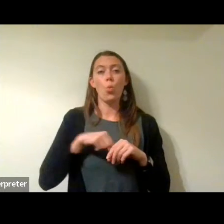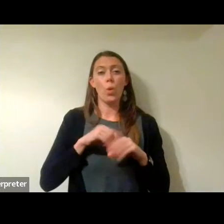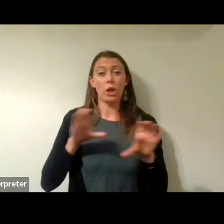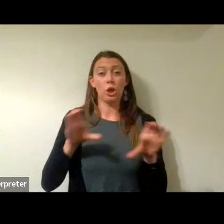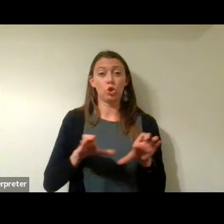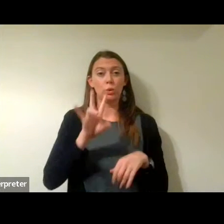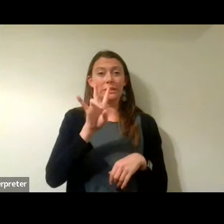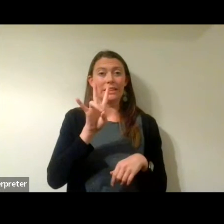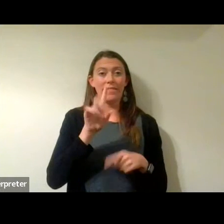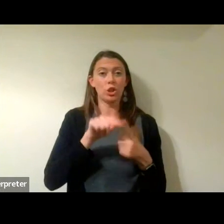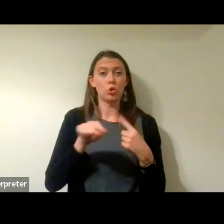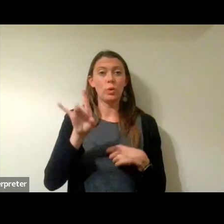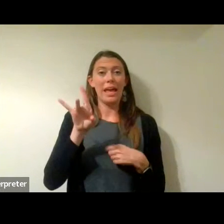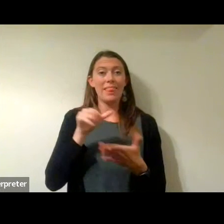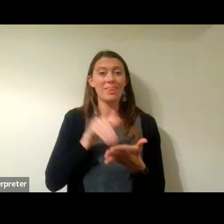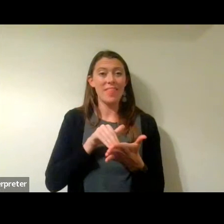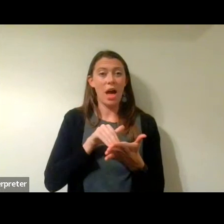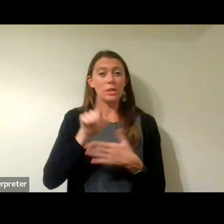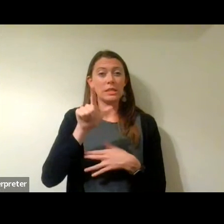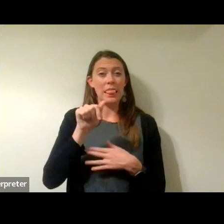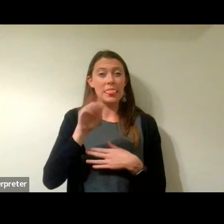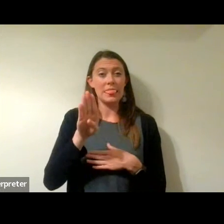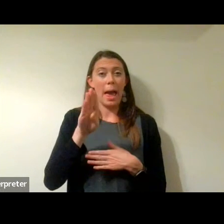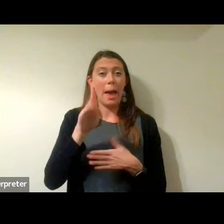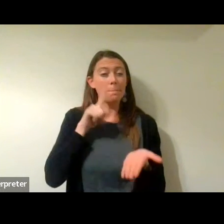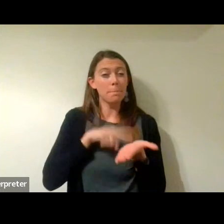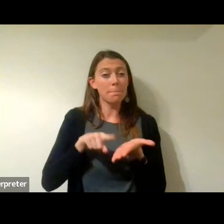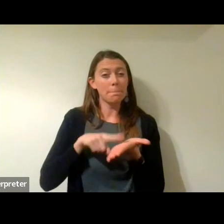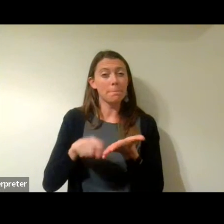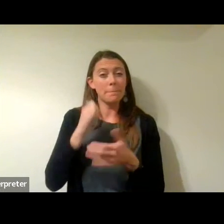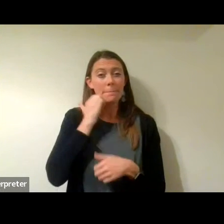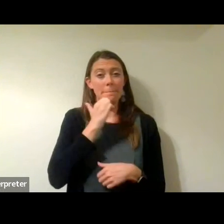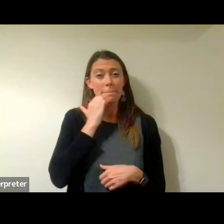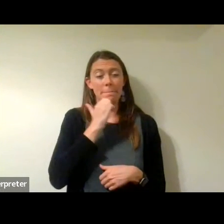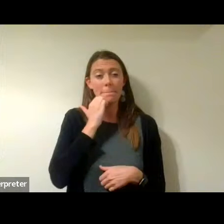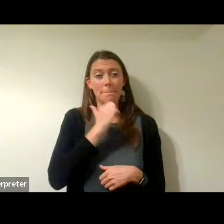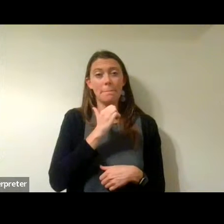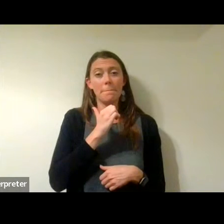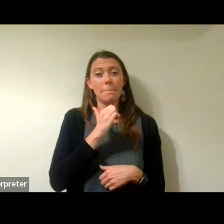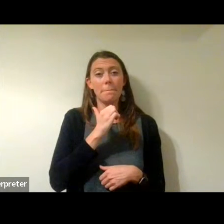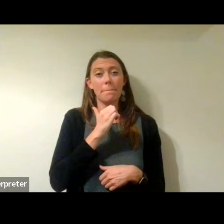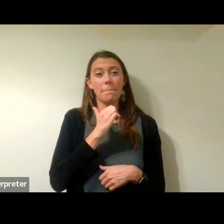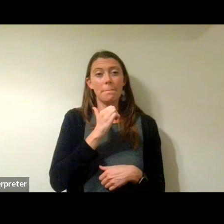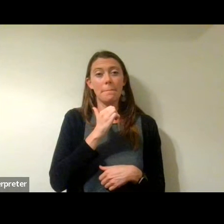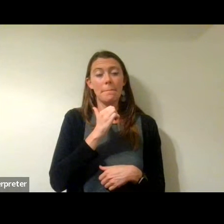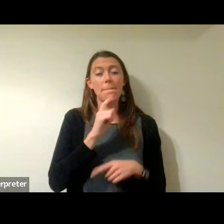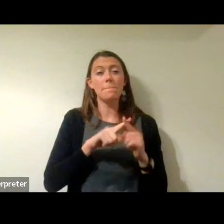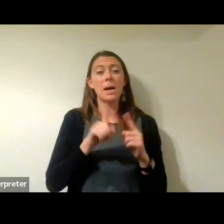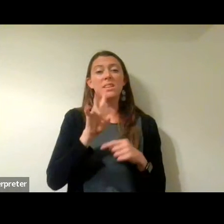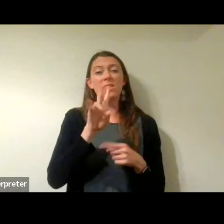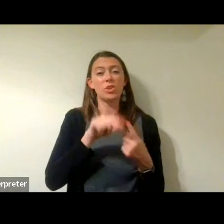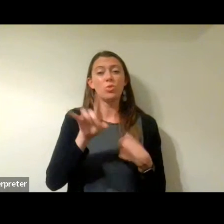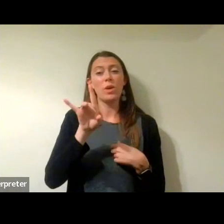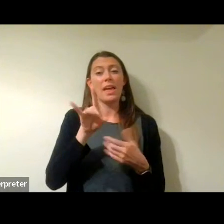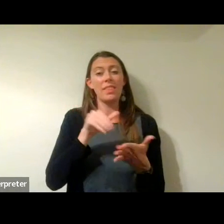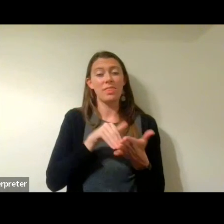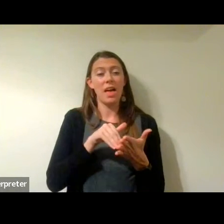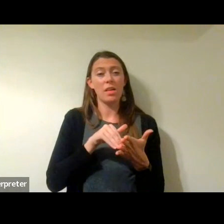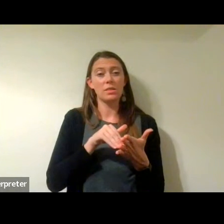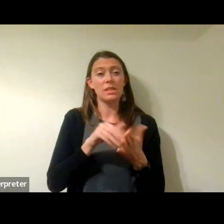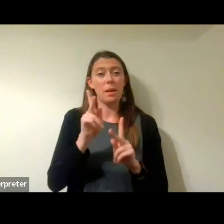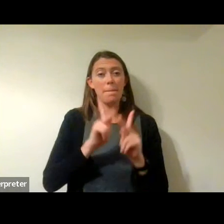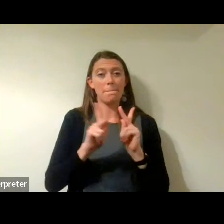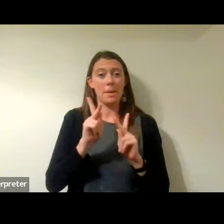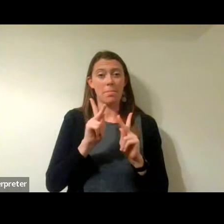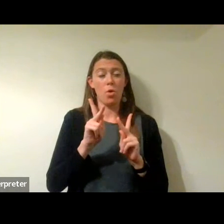of data, certainly not every infection in the county, were among people who were reported as white